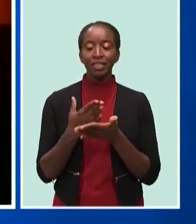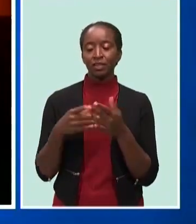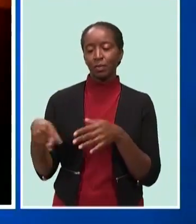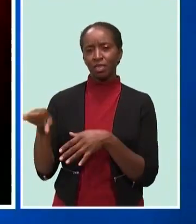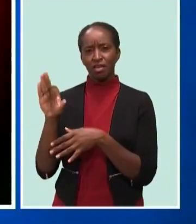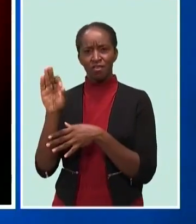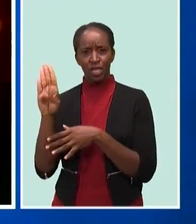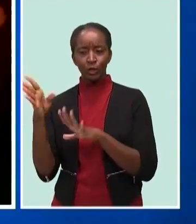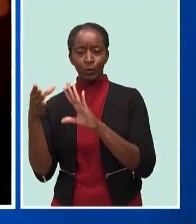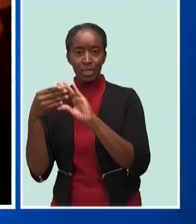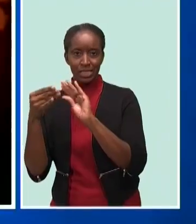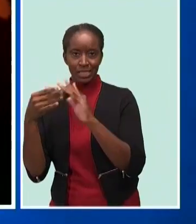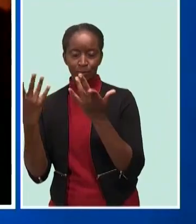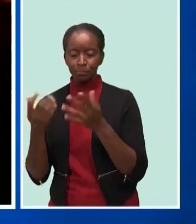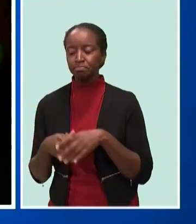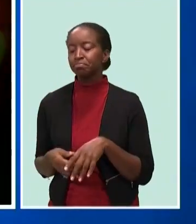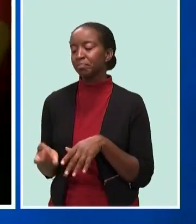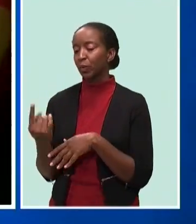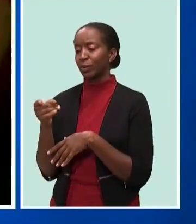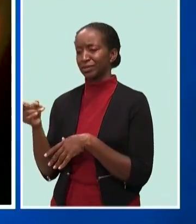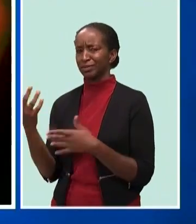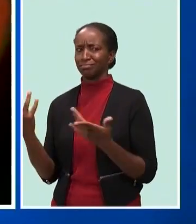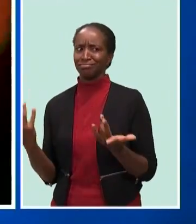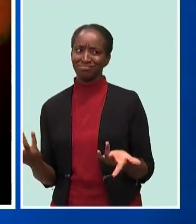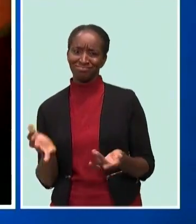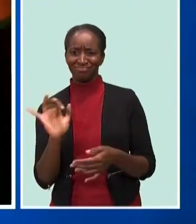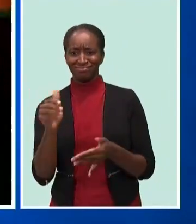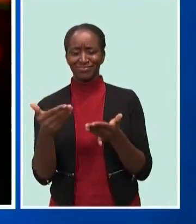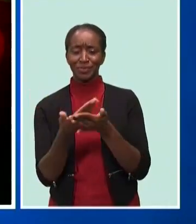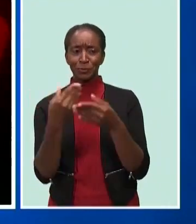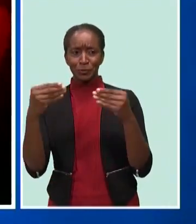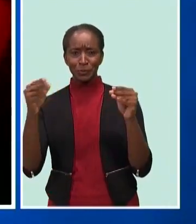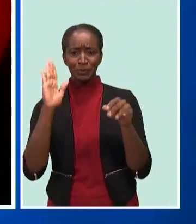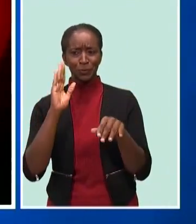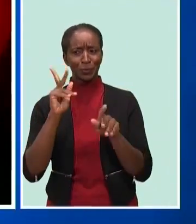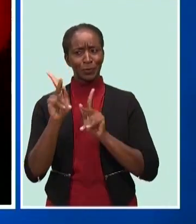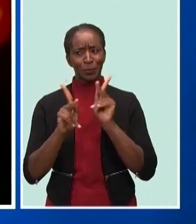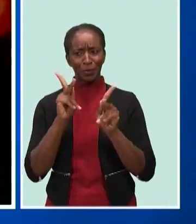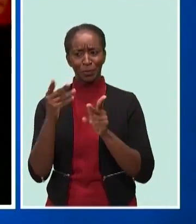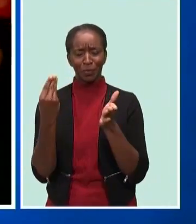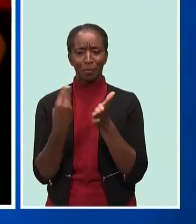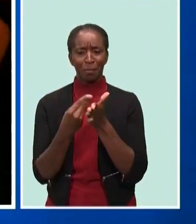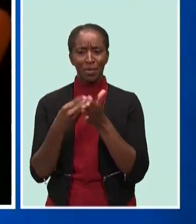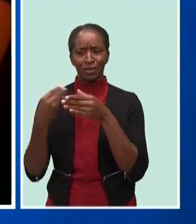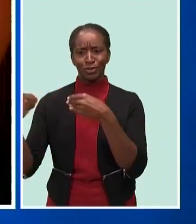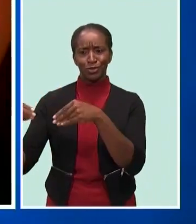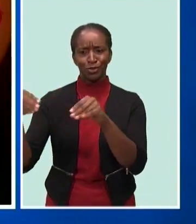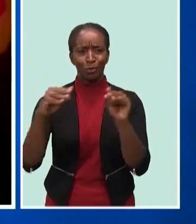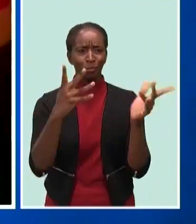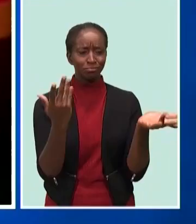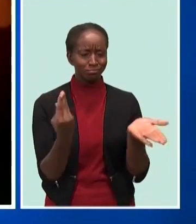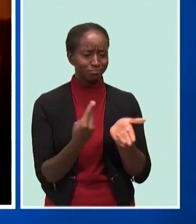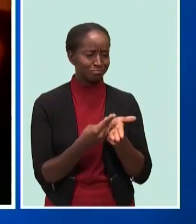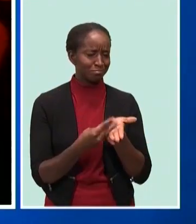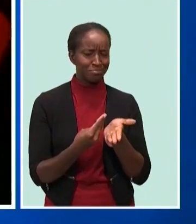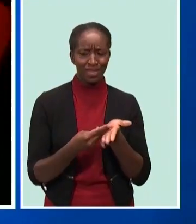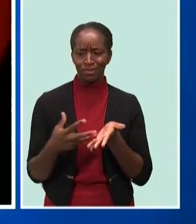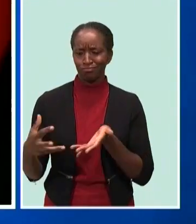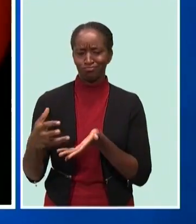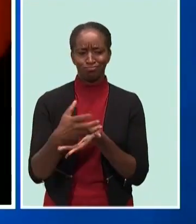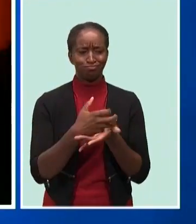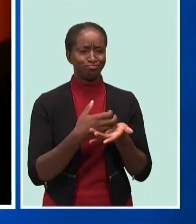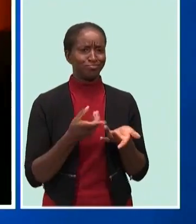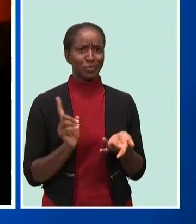Lawrence Griffith says he doesn't know where people are going to get the money from to shop, and he doubts the megastore will pay enough